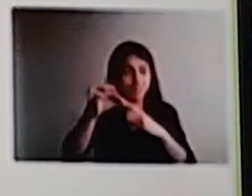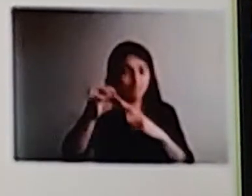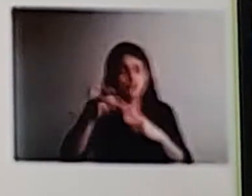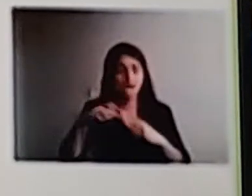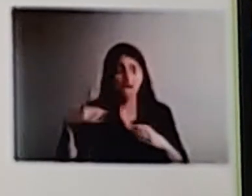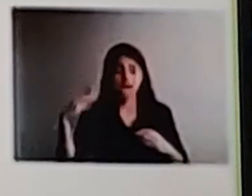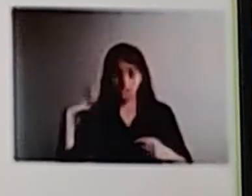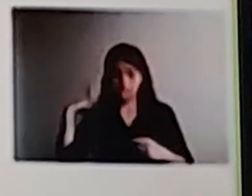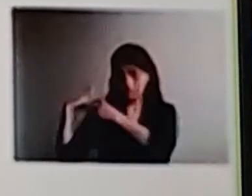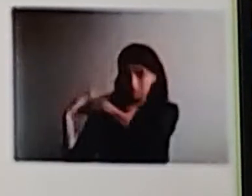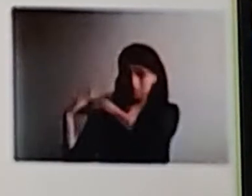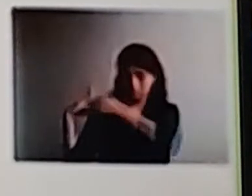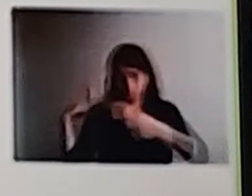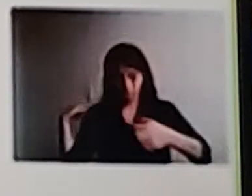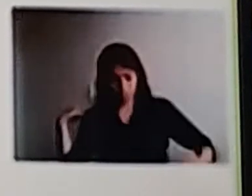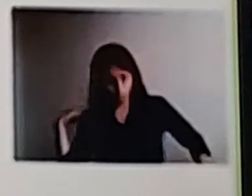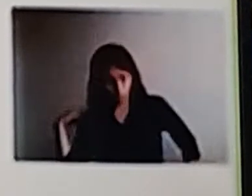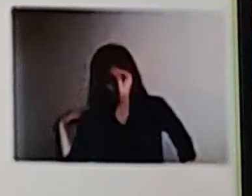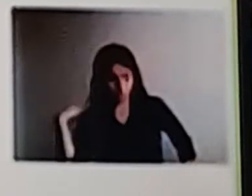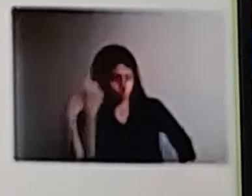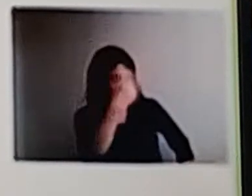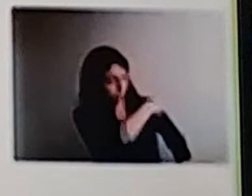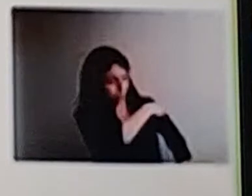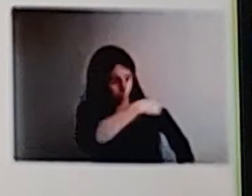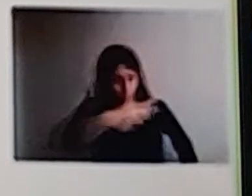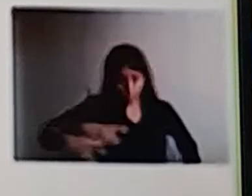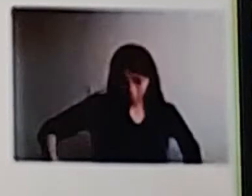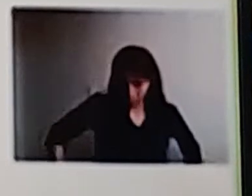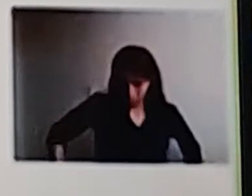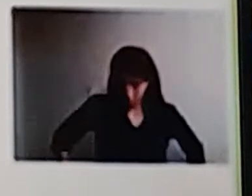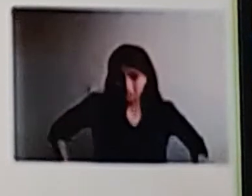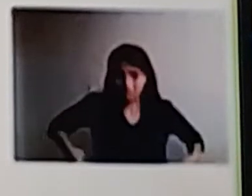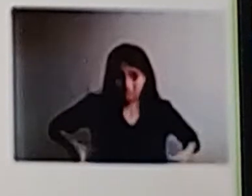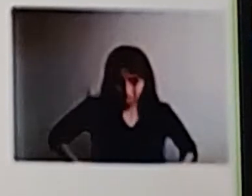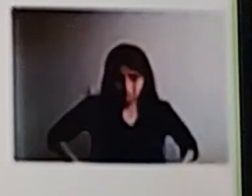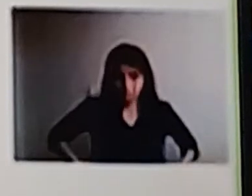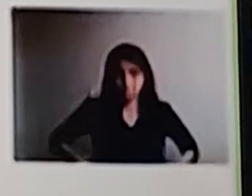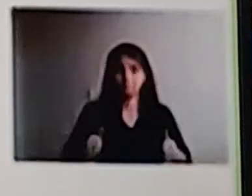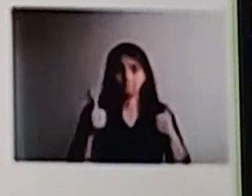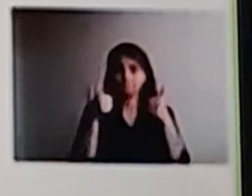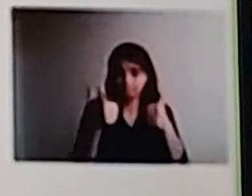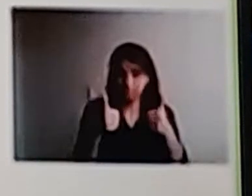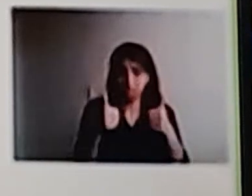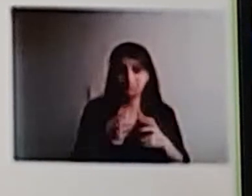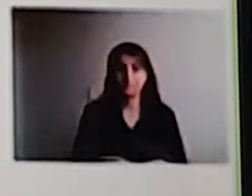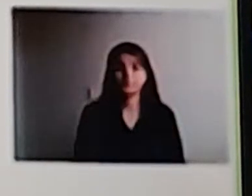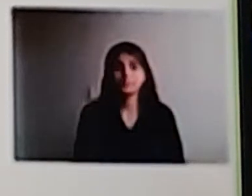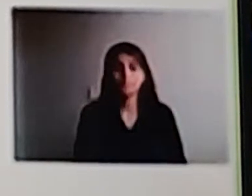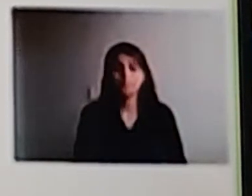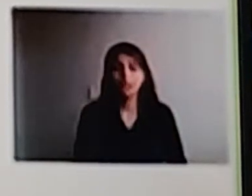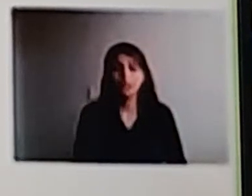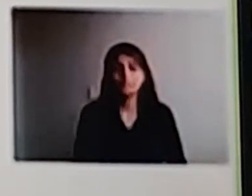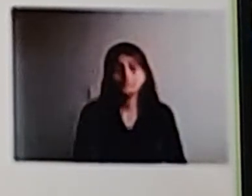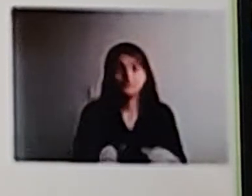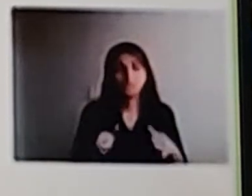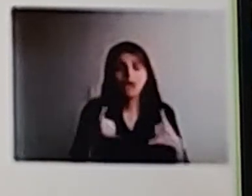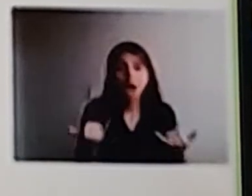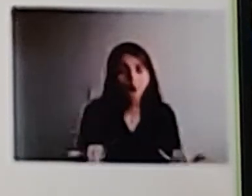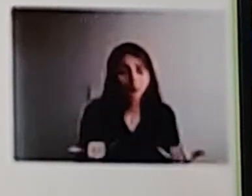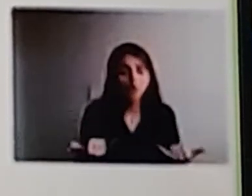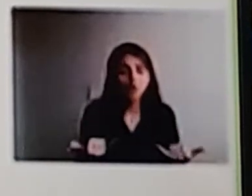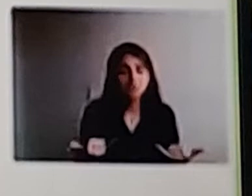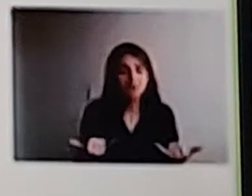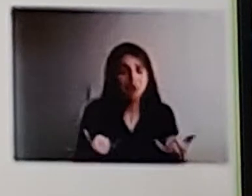And now he will be going inside the sea with the help of one person to push him inside, so he